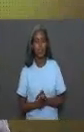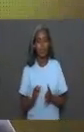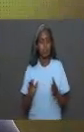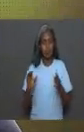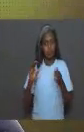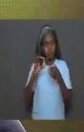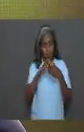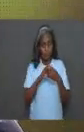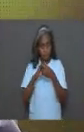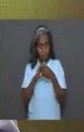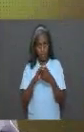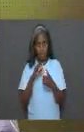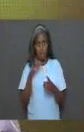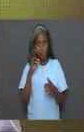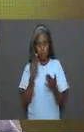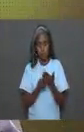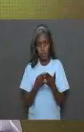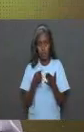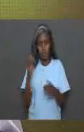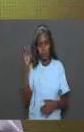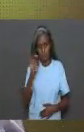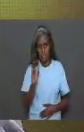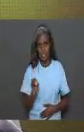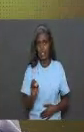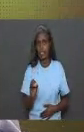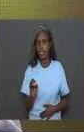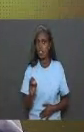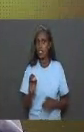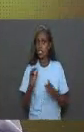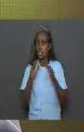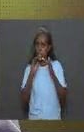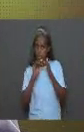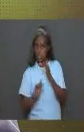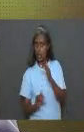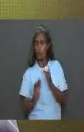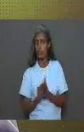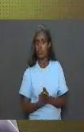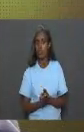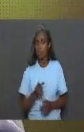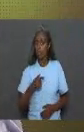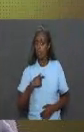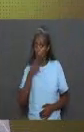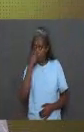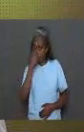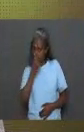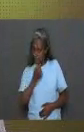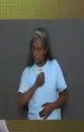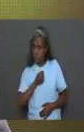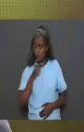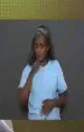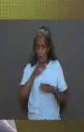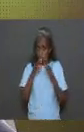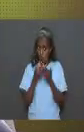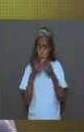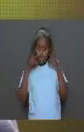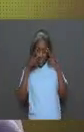In commerce, it is common to offer a percentage discount. I am sure